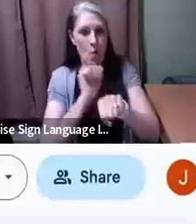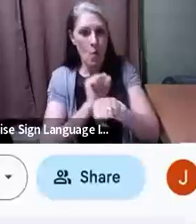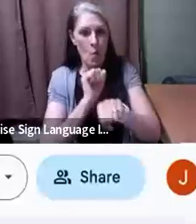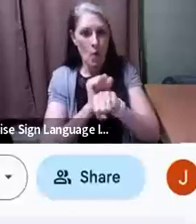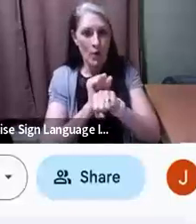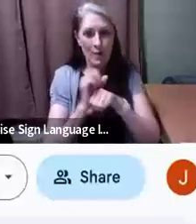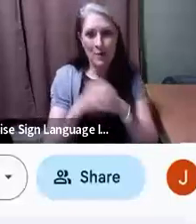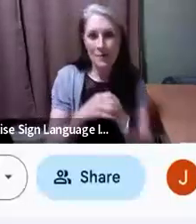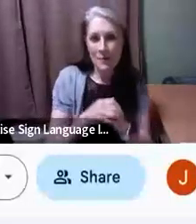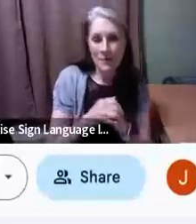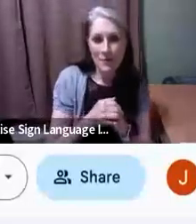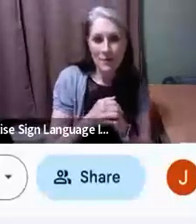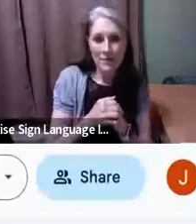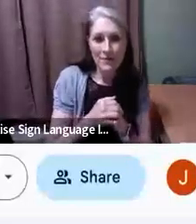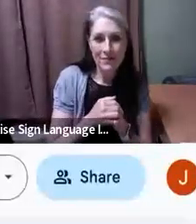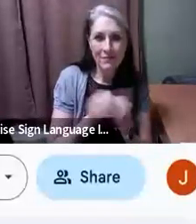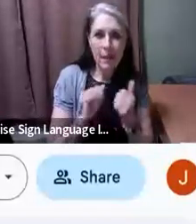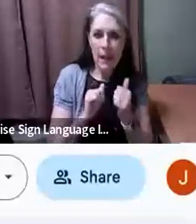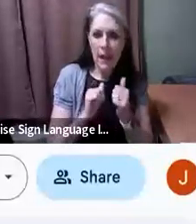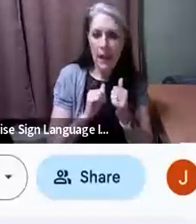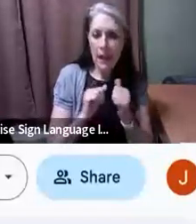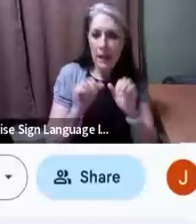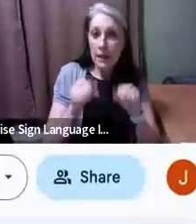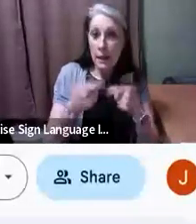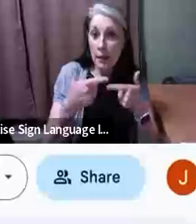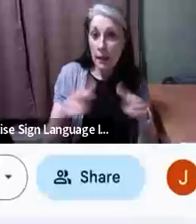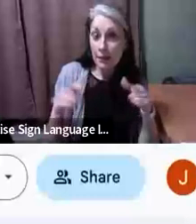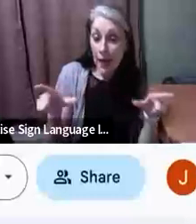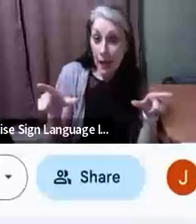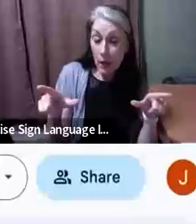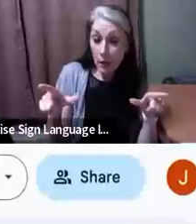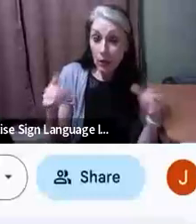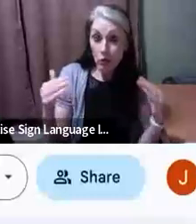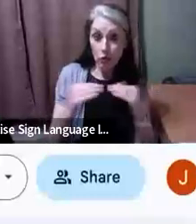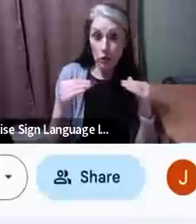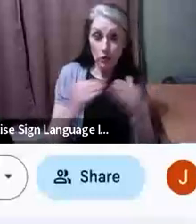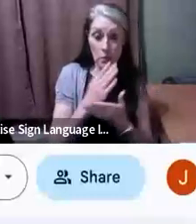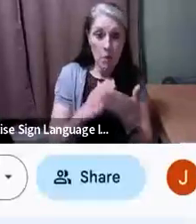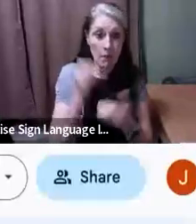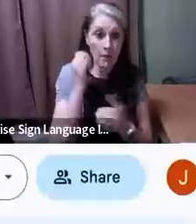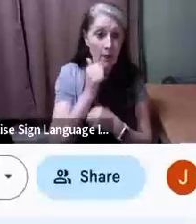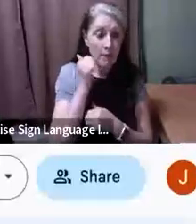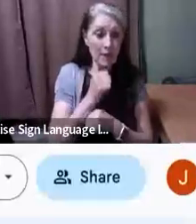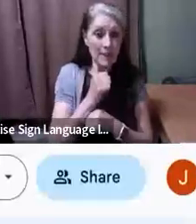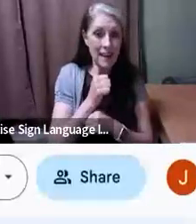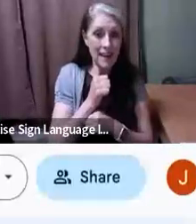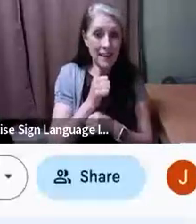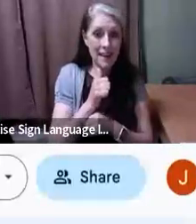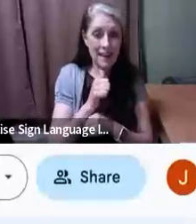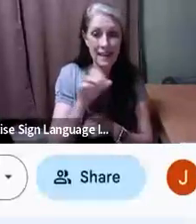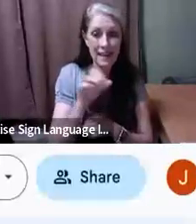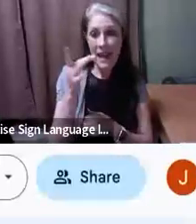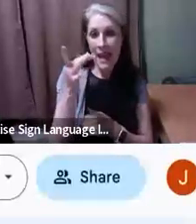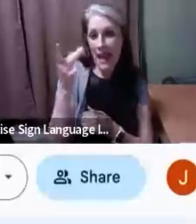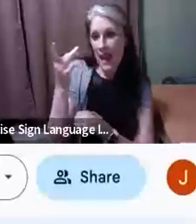Can we make language justice a part of our everyday? Almost 18%